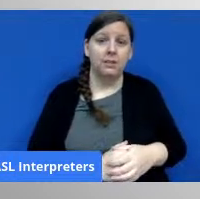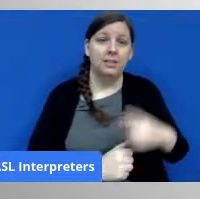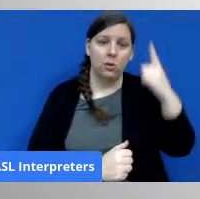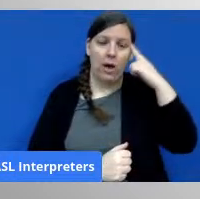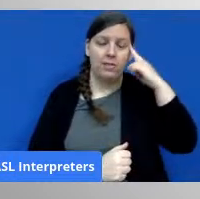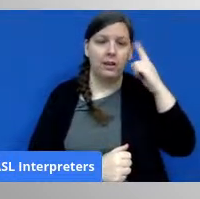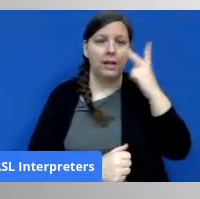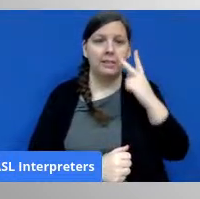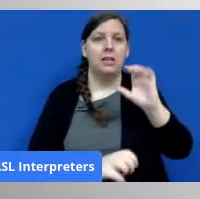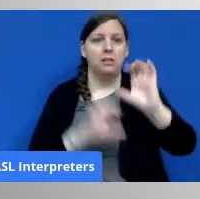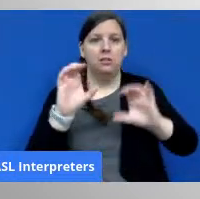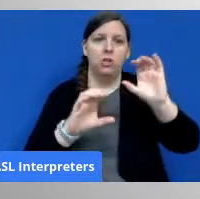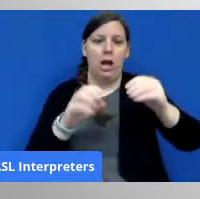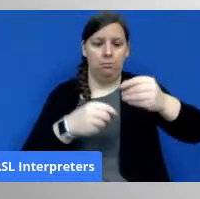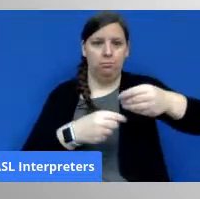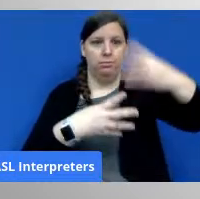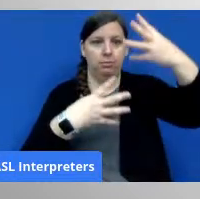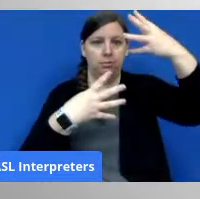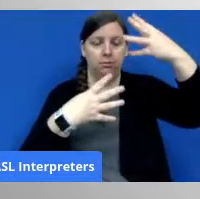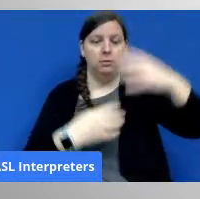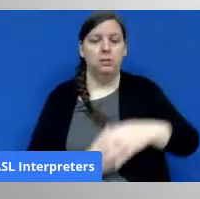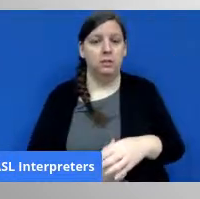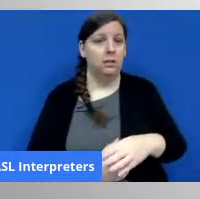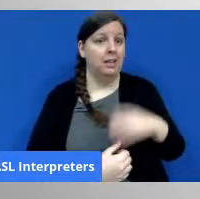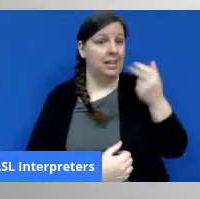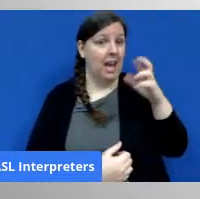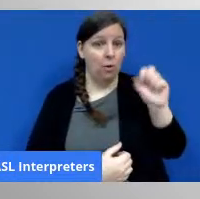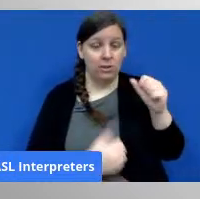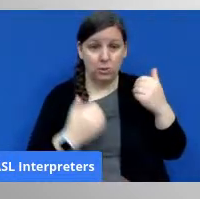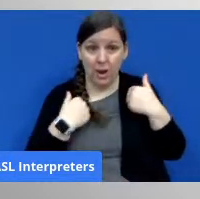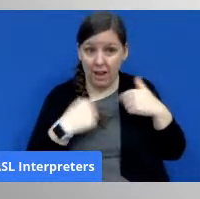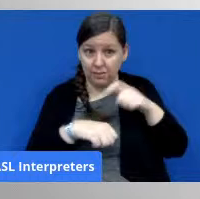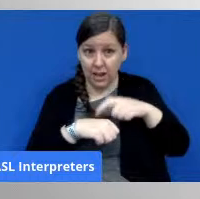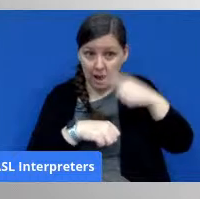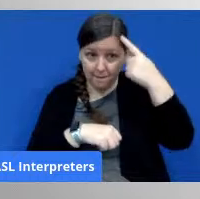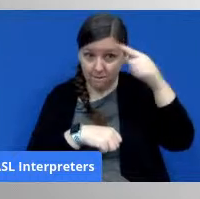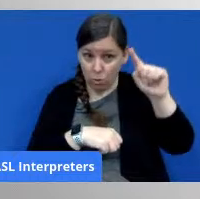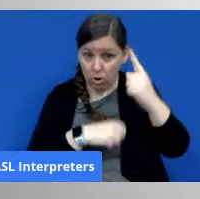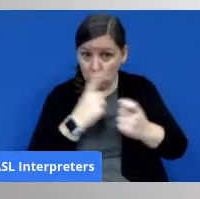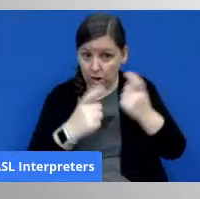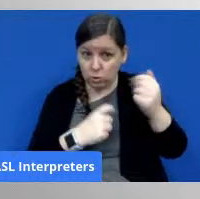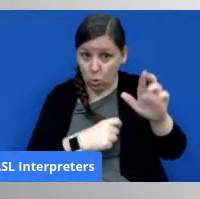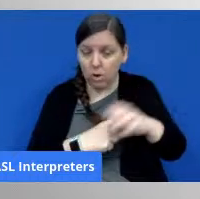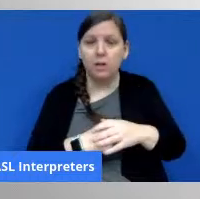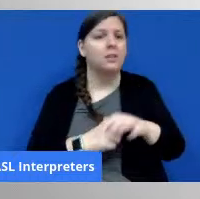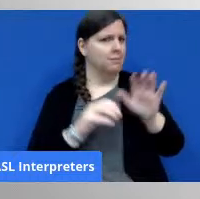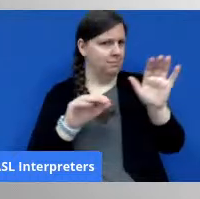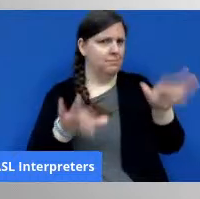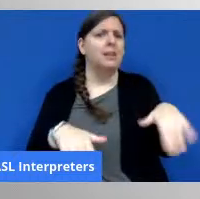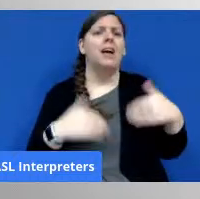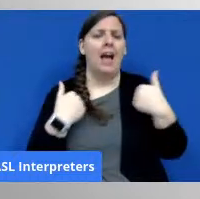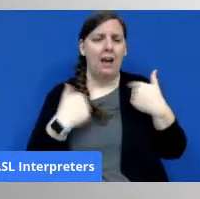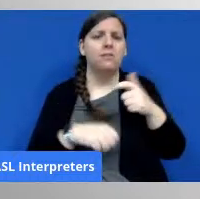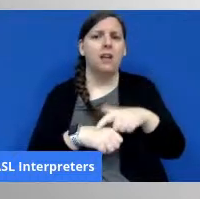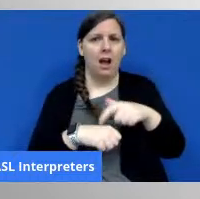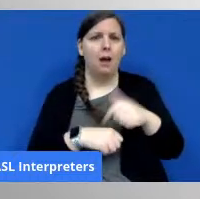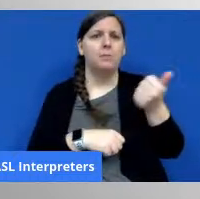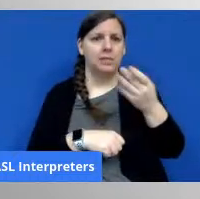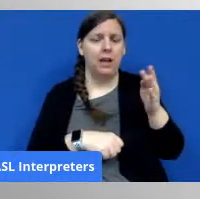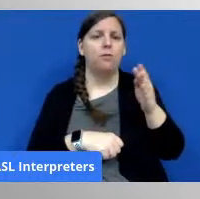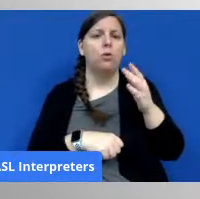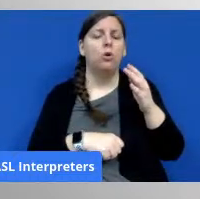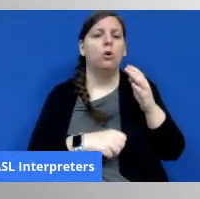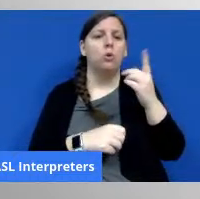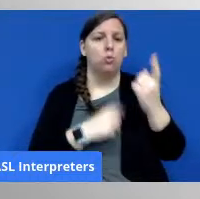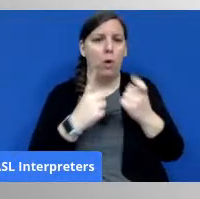up a little bit. Lawrence, do I have any time for questions, or do you want me to keep moving? You do. You can take several questions, and then we'll give Dr. Scott a chance